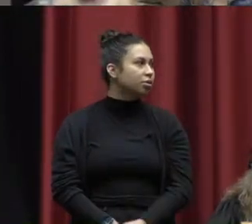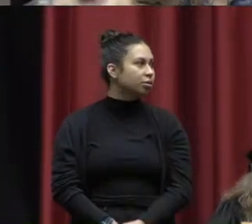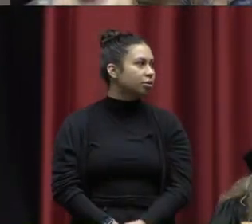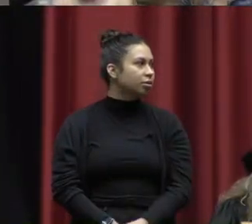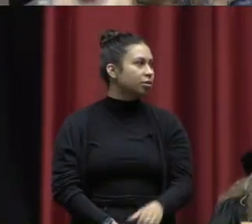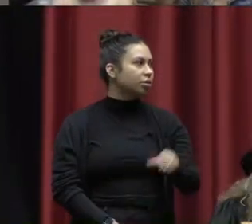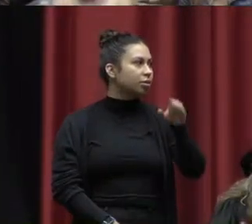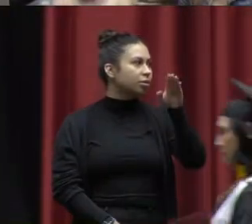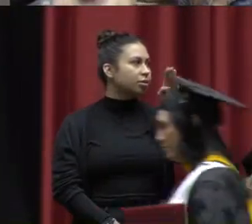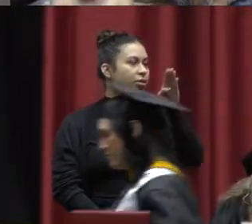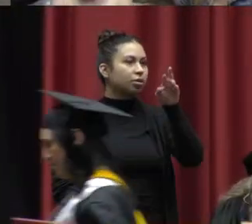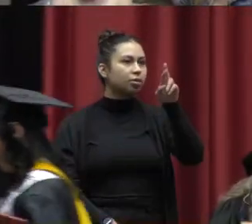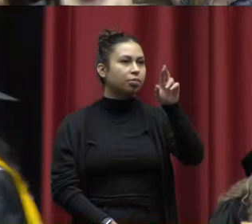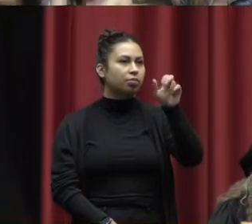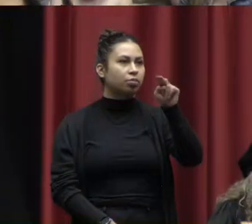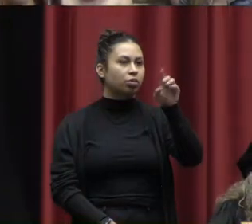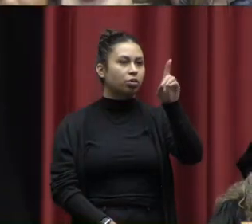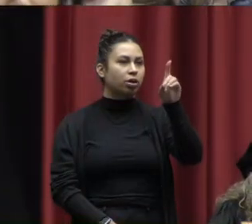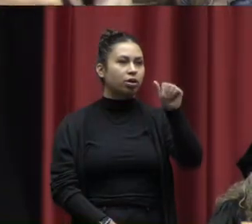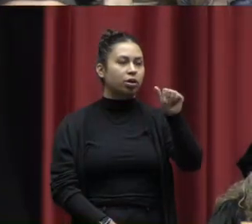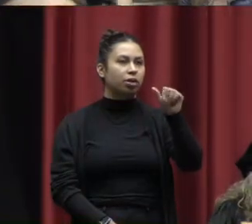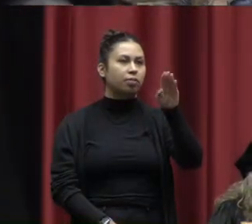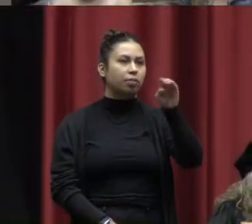Brandon Baca.